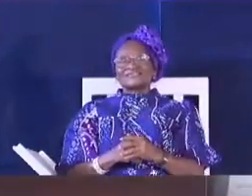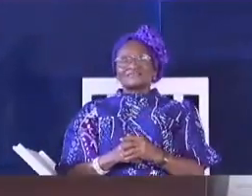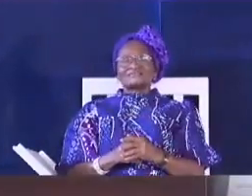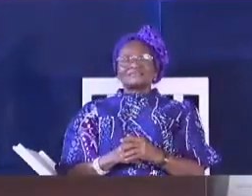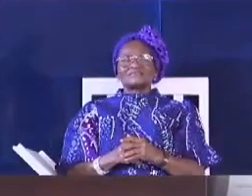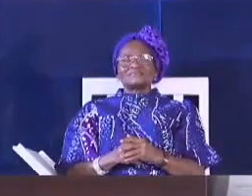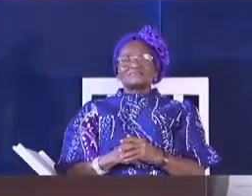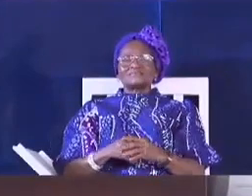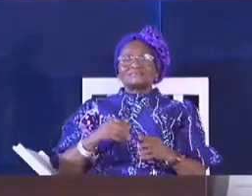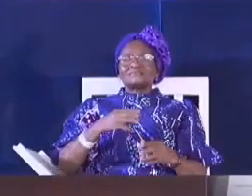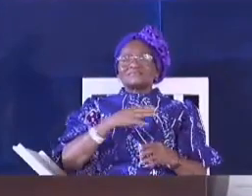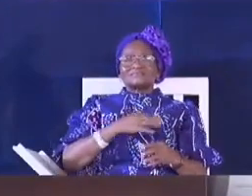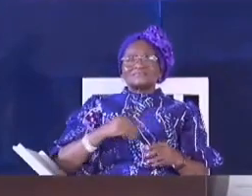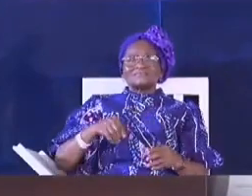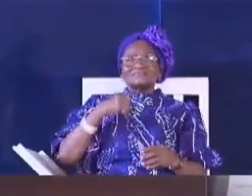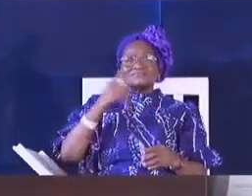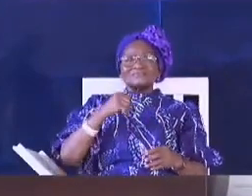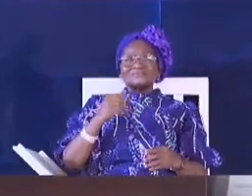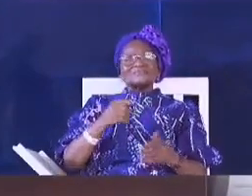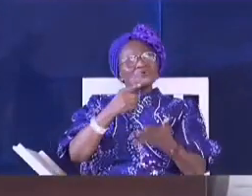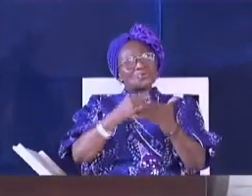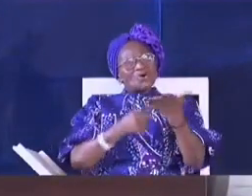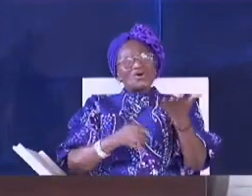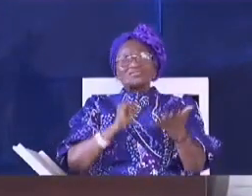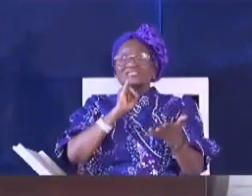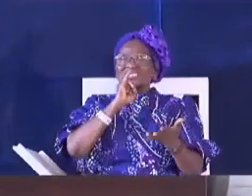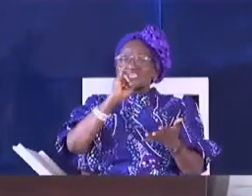And I said to them, what is the problem?